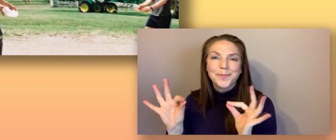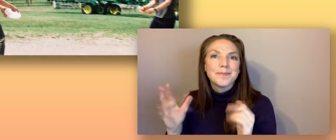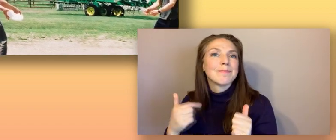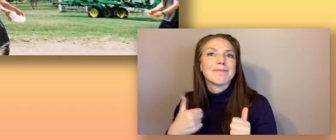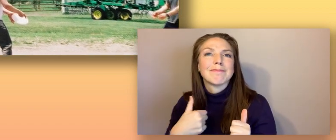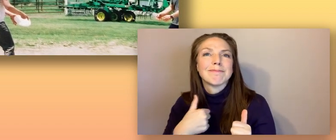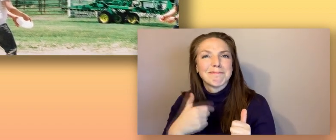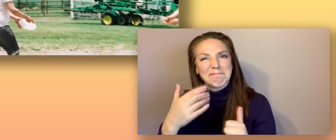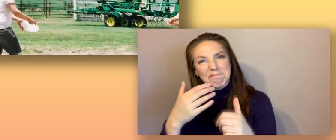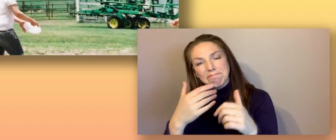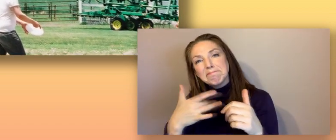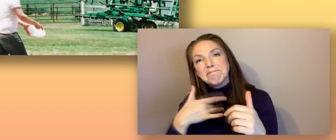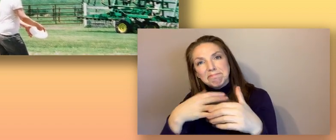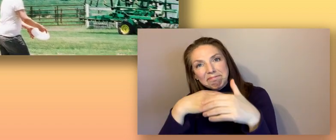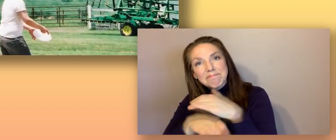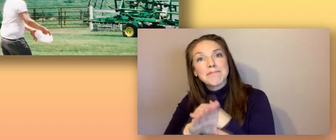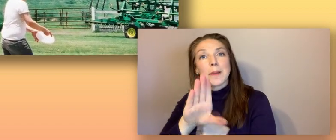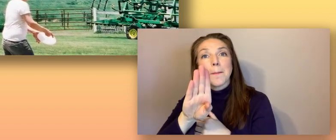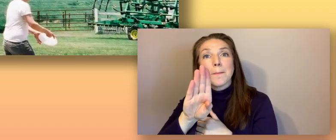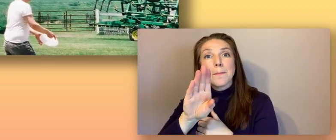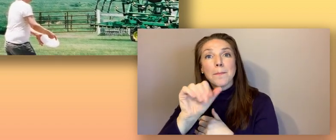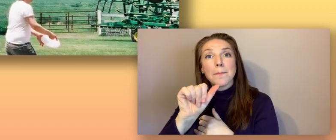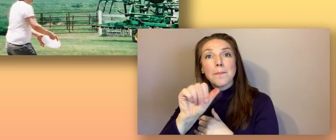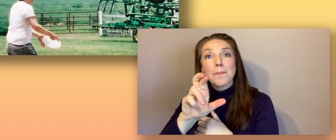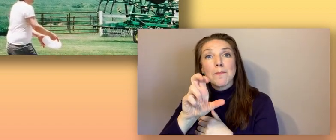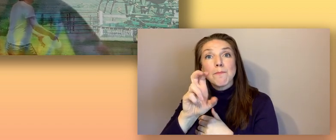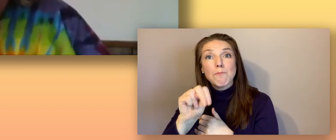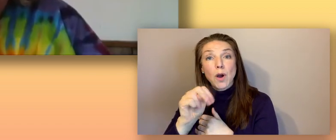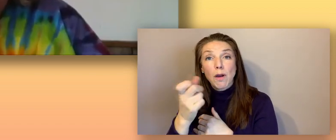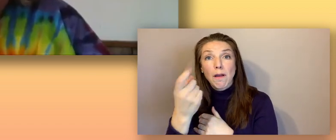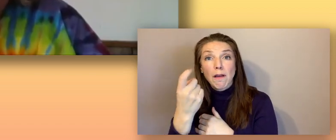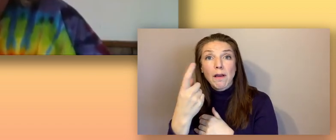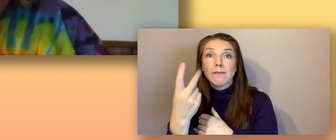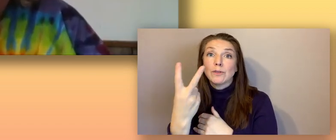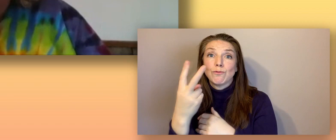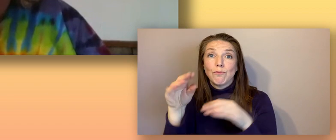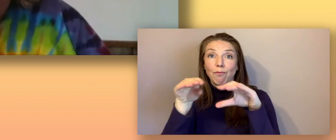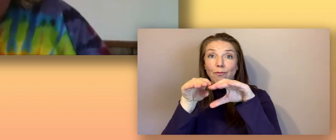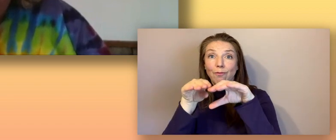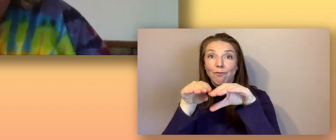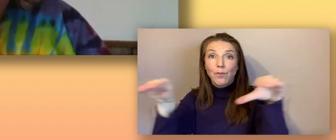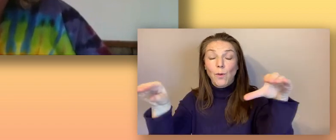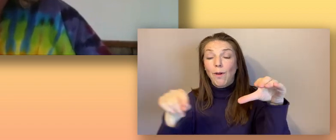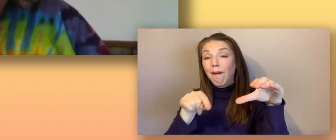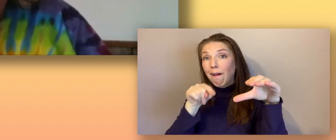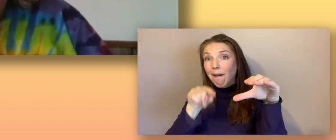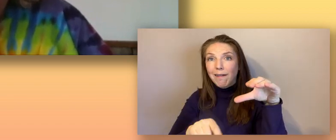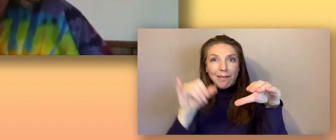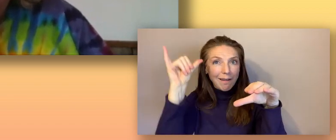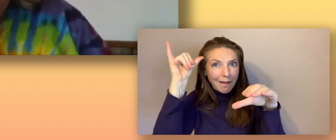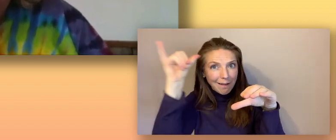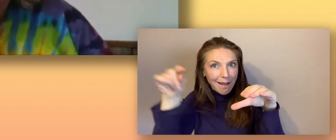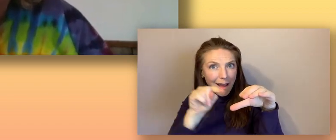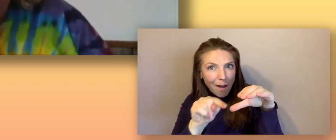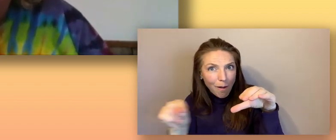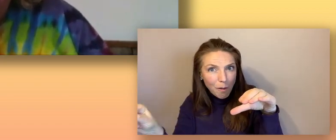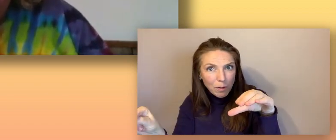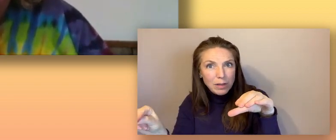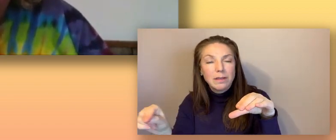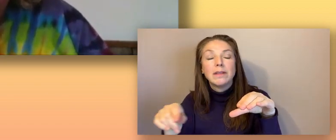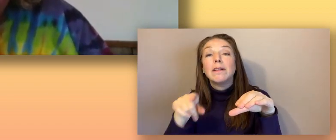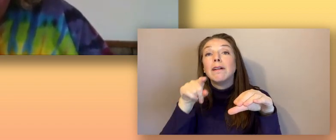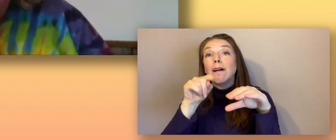I'll explore the lower part of the barn where Grandpa milked the cows. I love to watch Grandpa milking. In the olden days, he milked